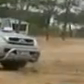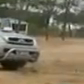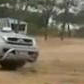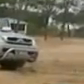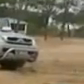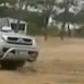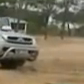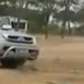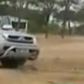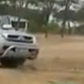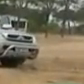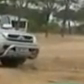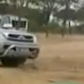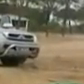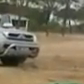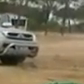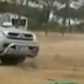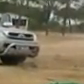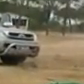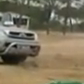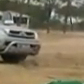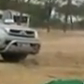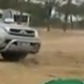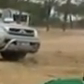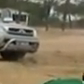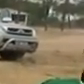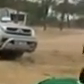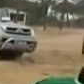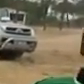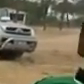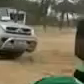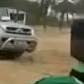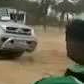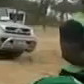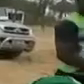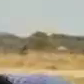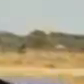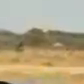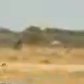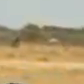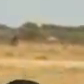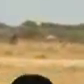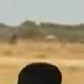given to introduce Kaumbwe, aspiring member of parliament, to the electorates.